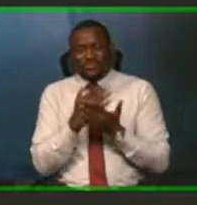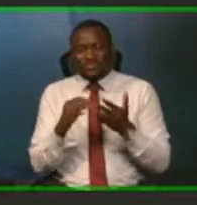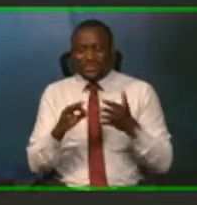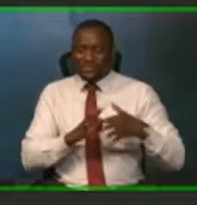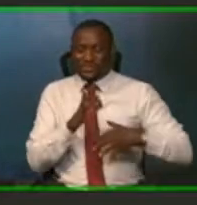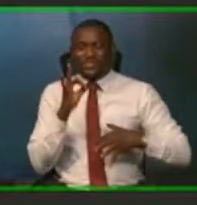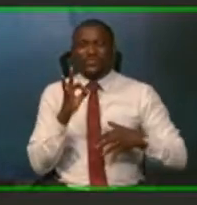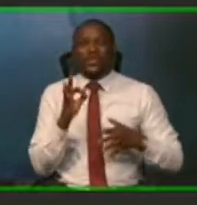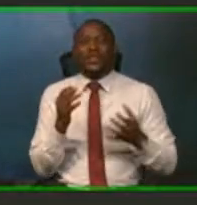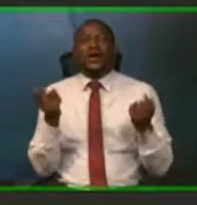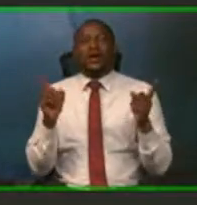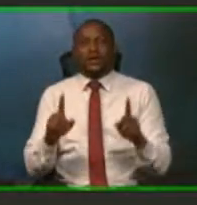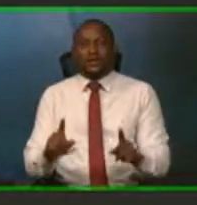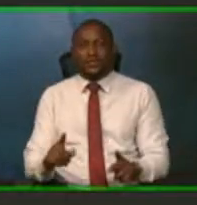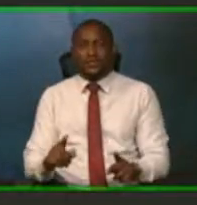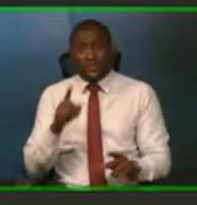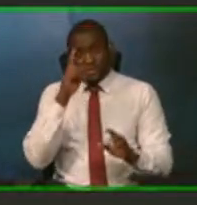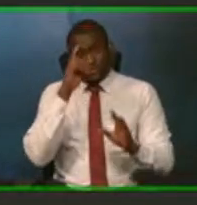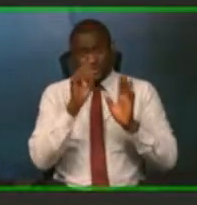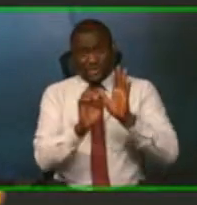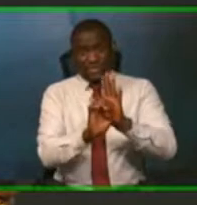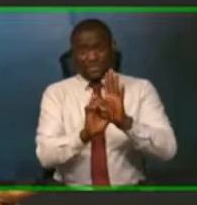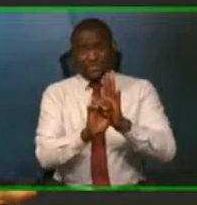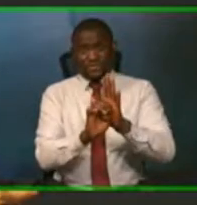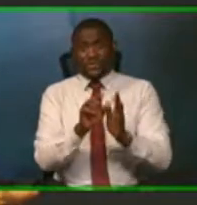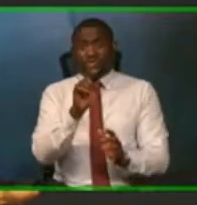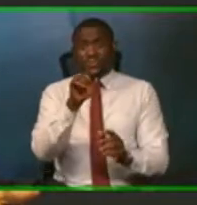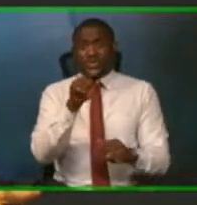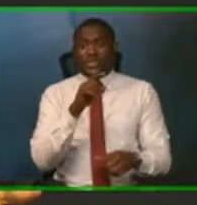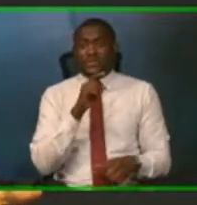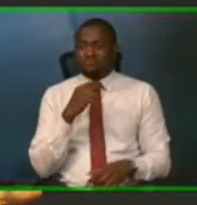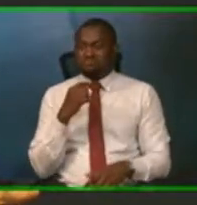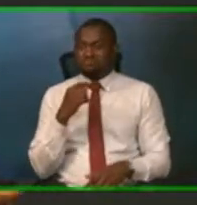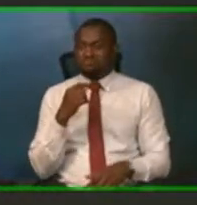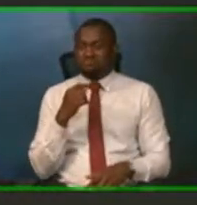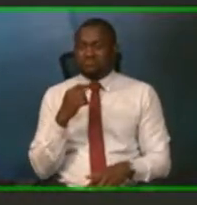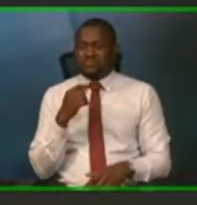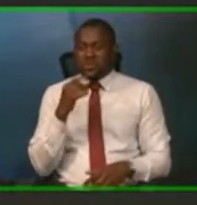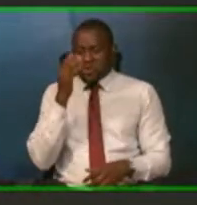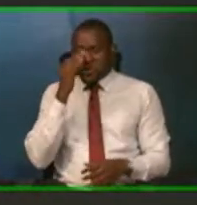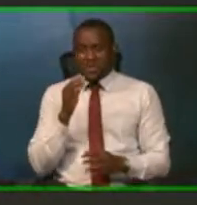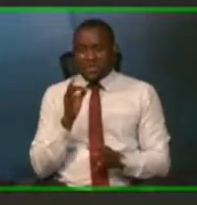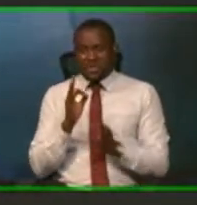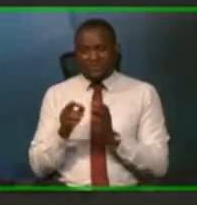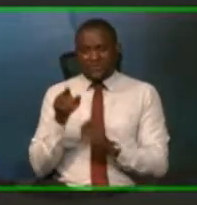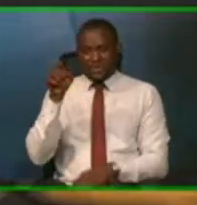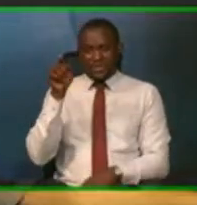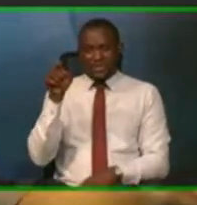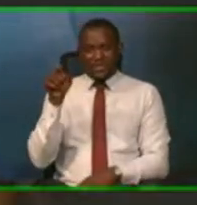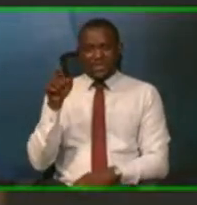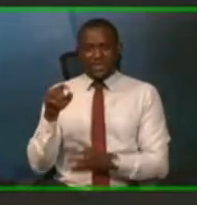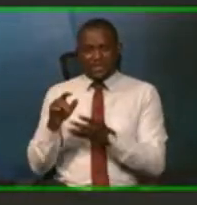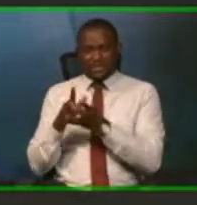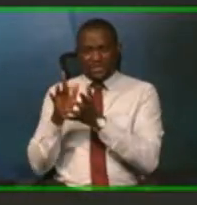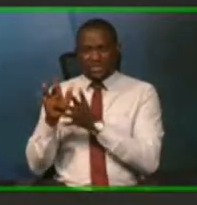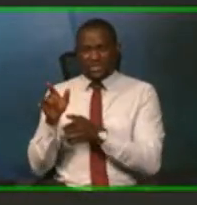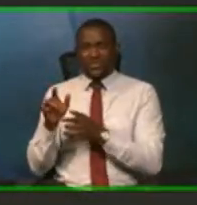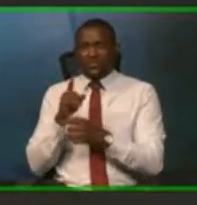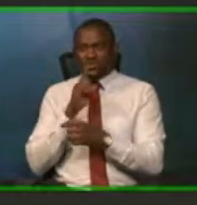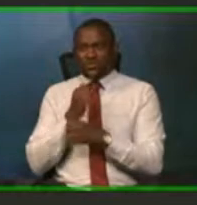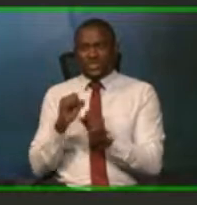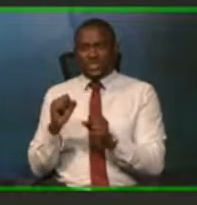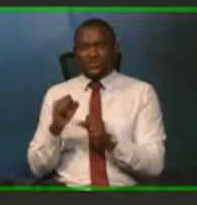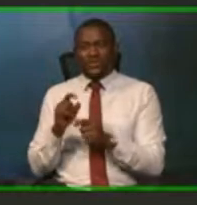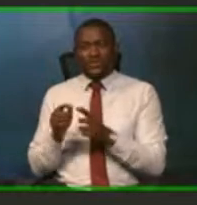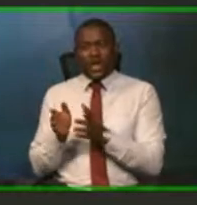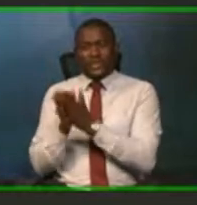can verify if a believer has been saved by asking him what pattern he followed. Is that